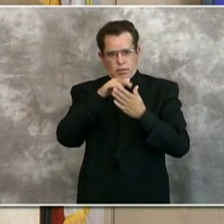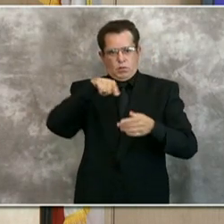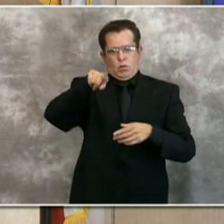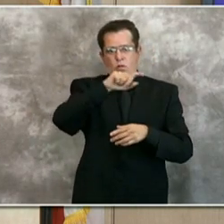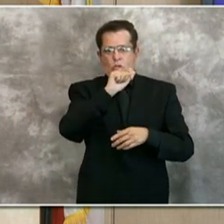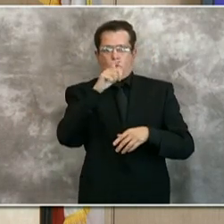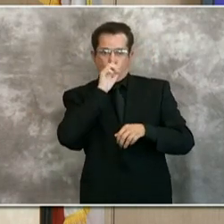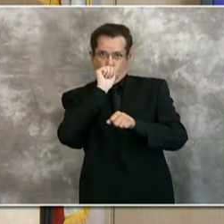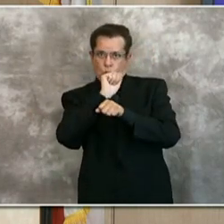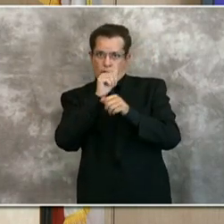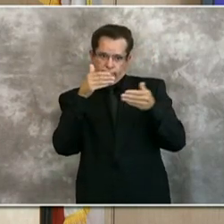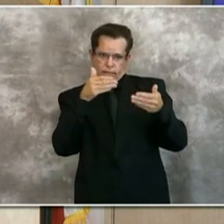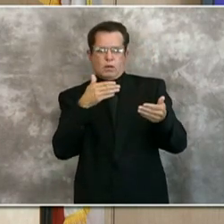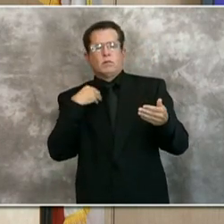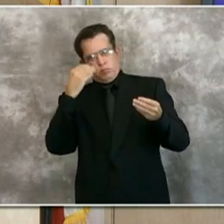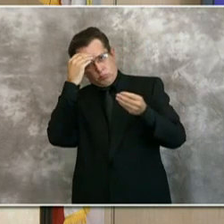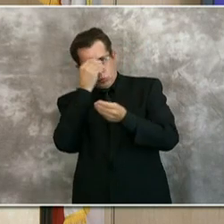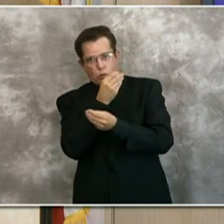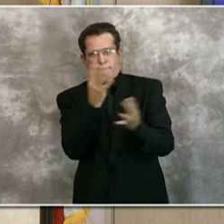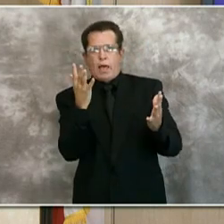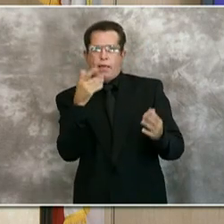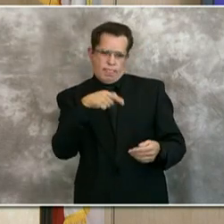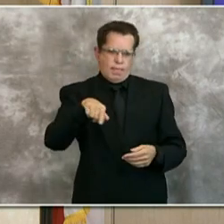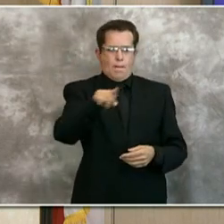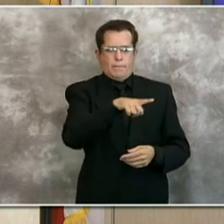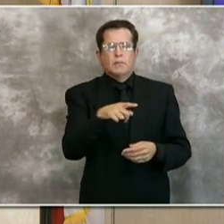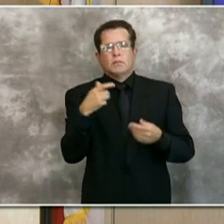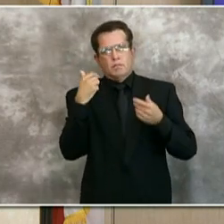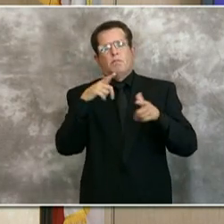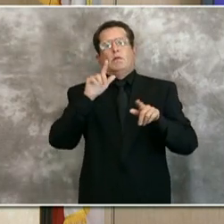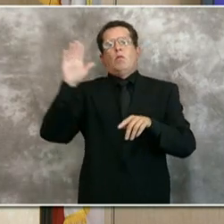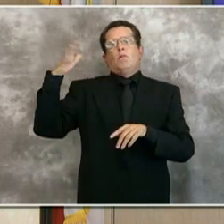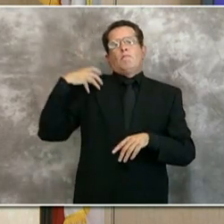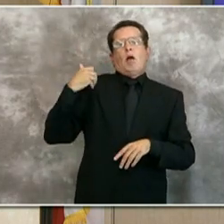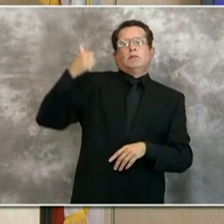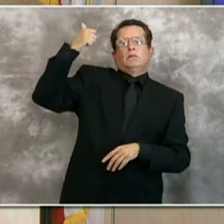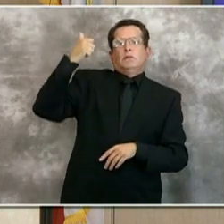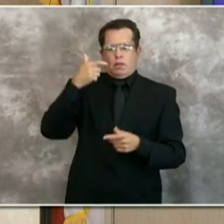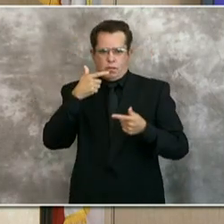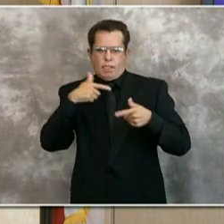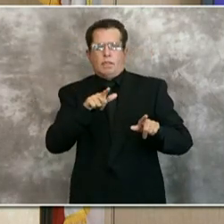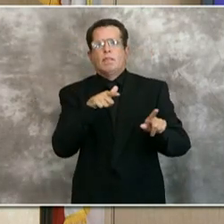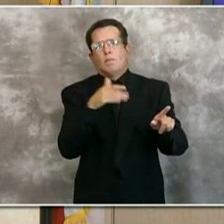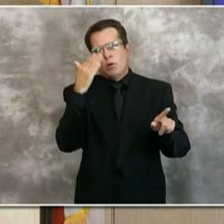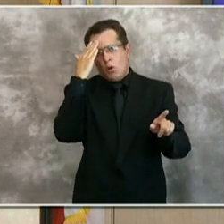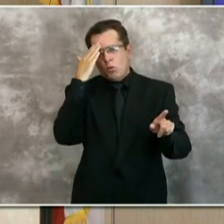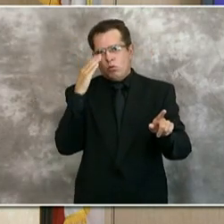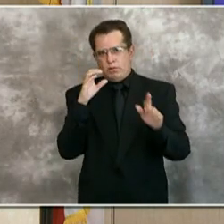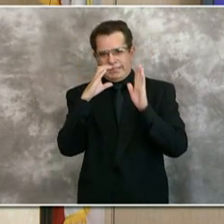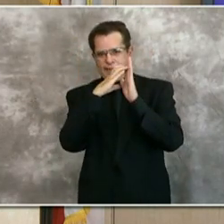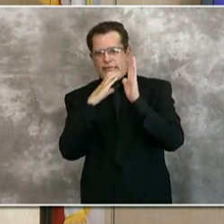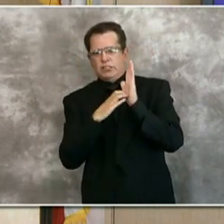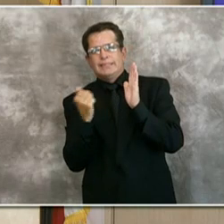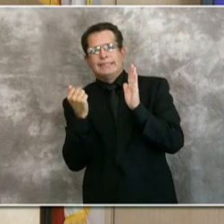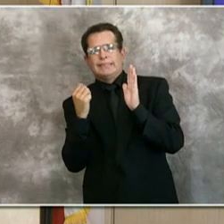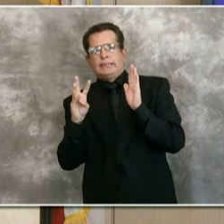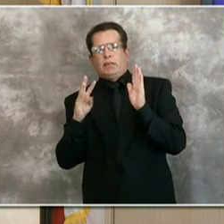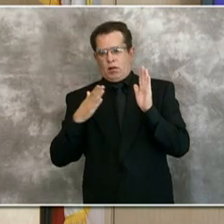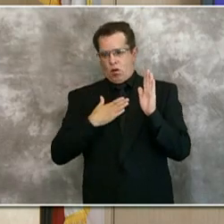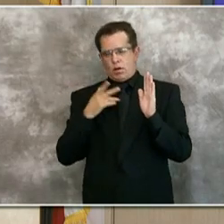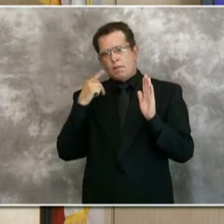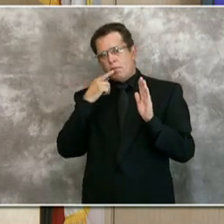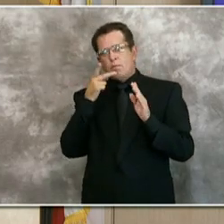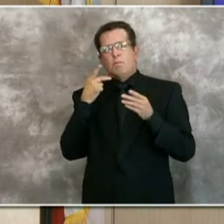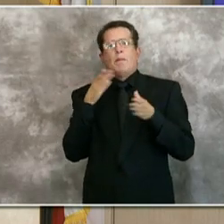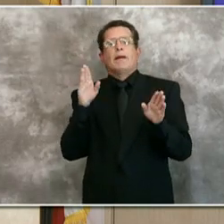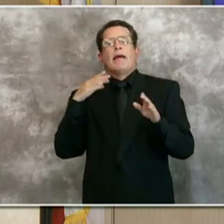notified if there was an outbreak and by their employer. Section 16 of our public health order will be updated to